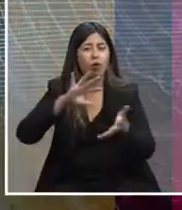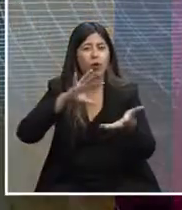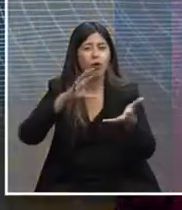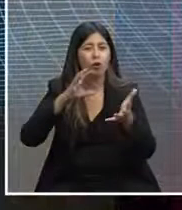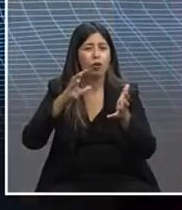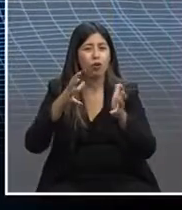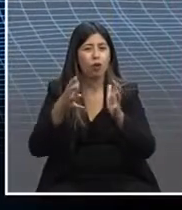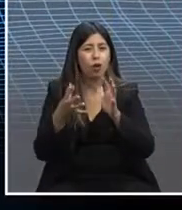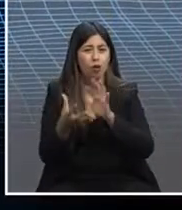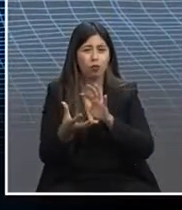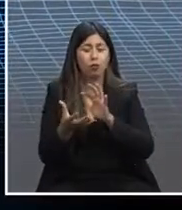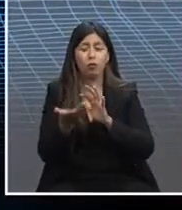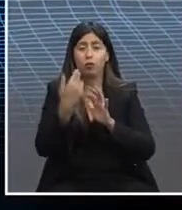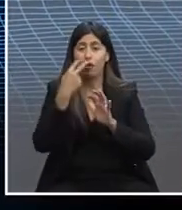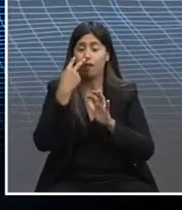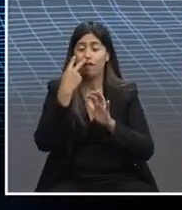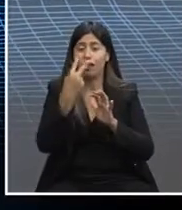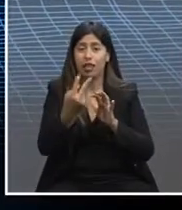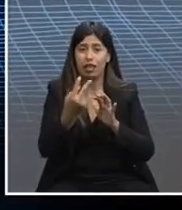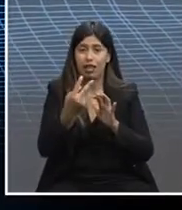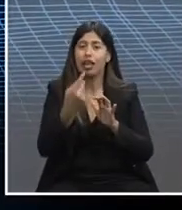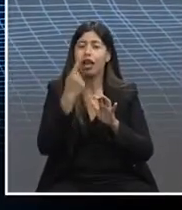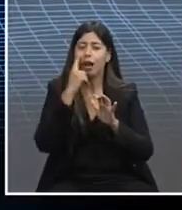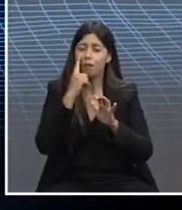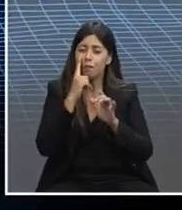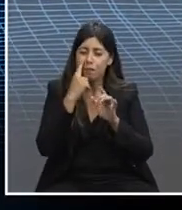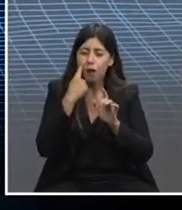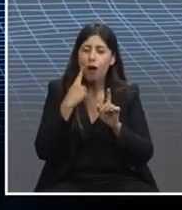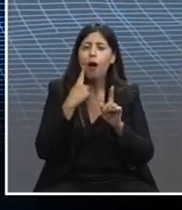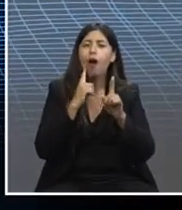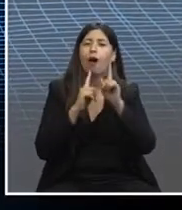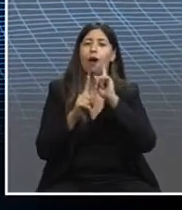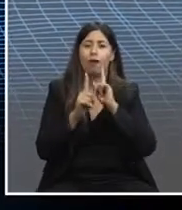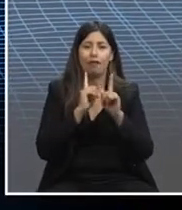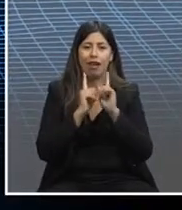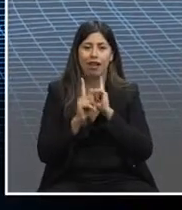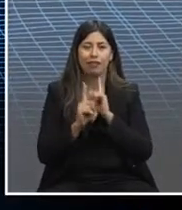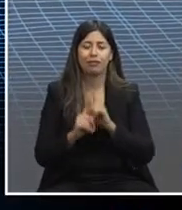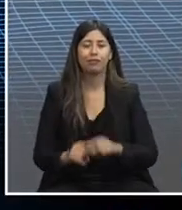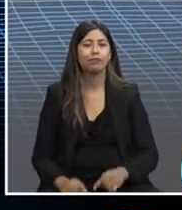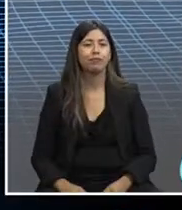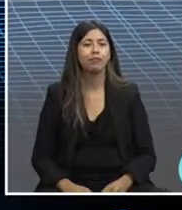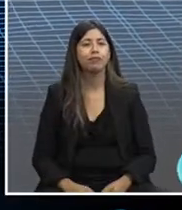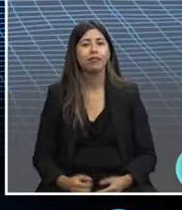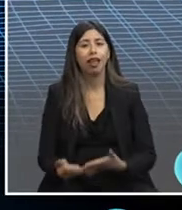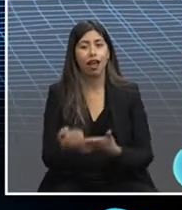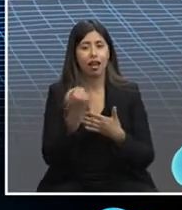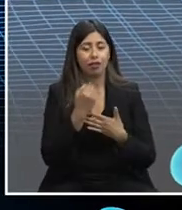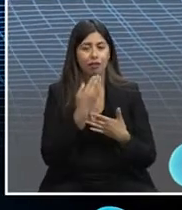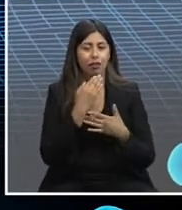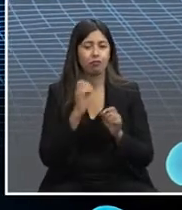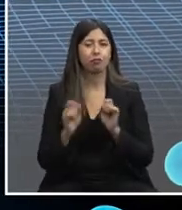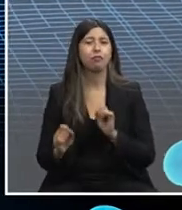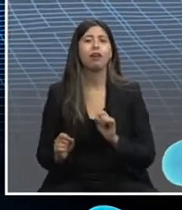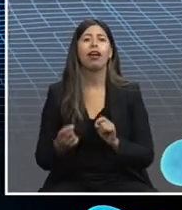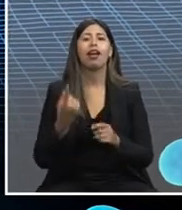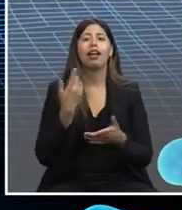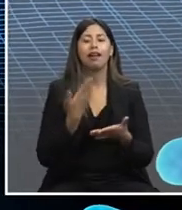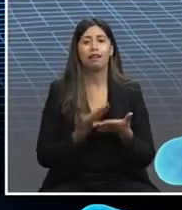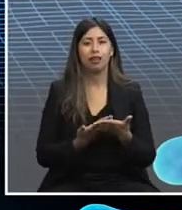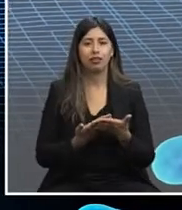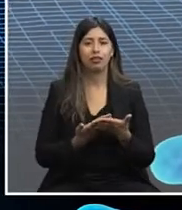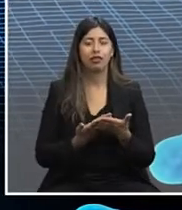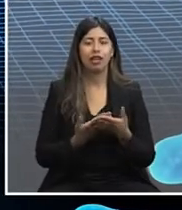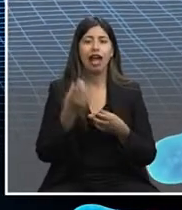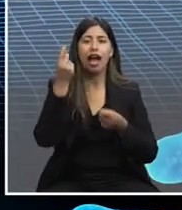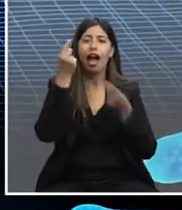discard bad explanations helped us break free from dogma and allowed, for the first time, the systematic creation of knowledge about the